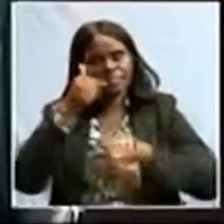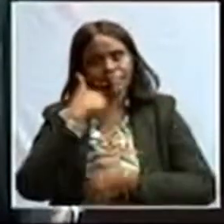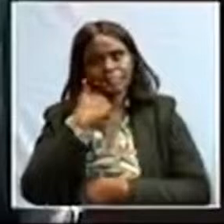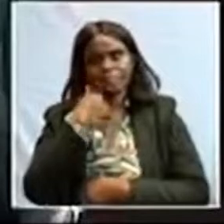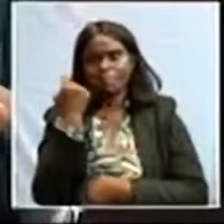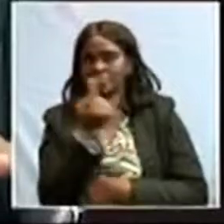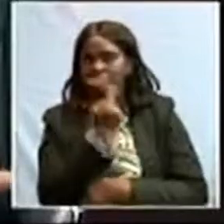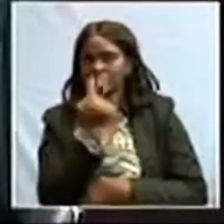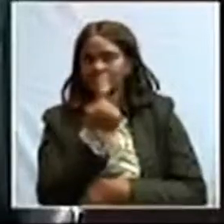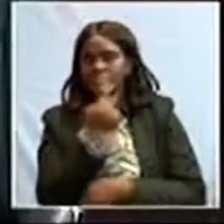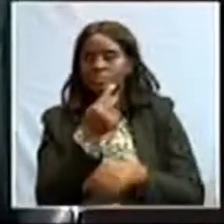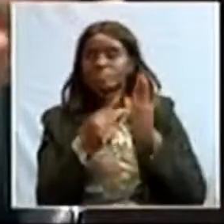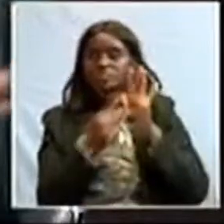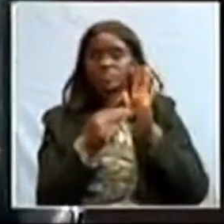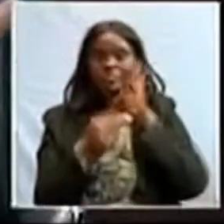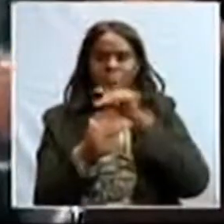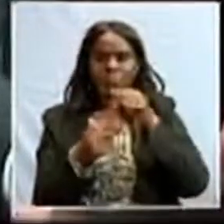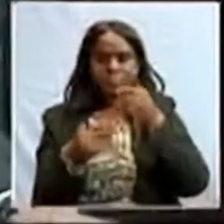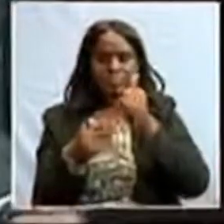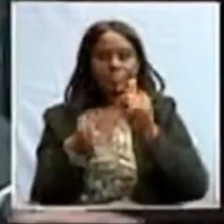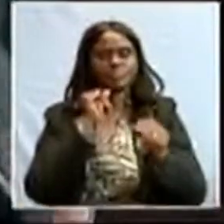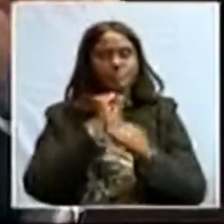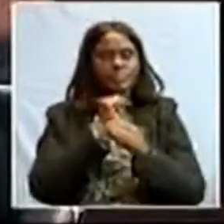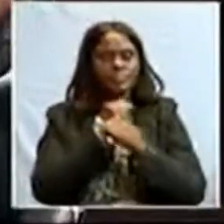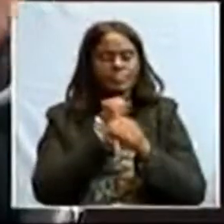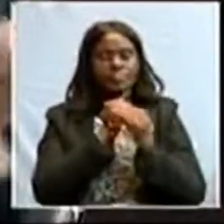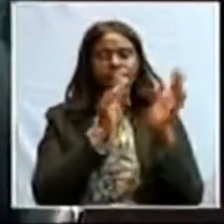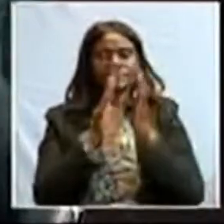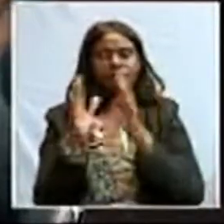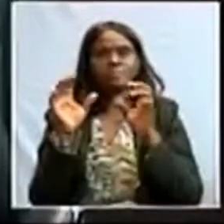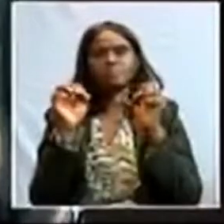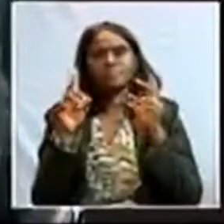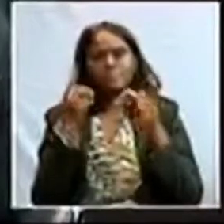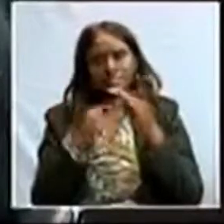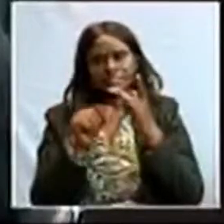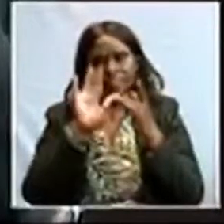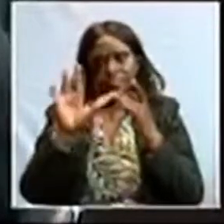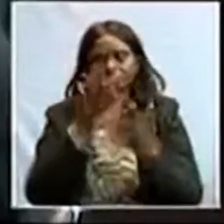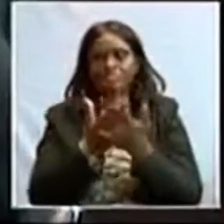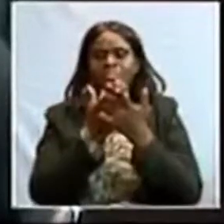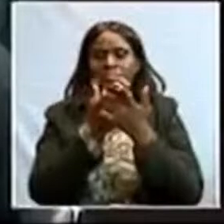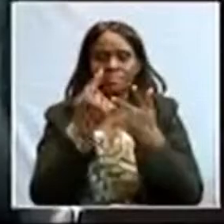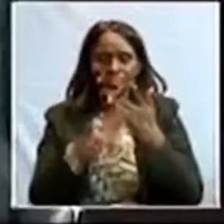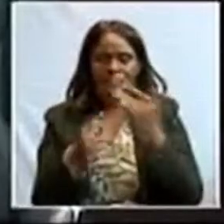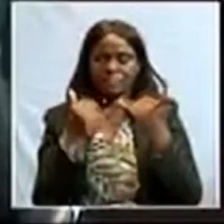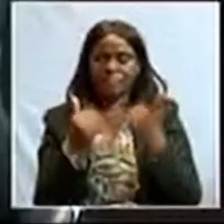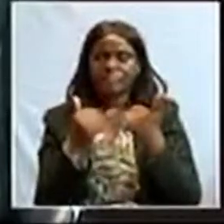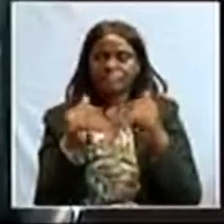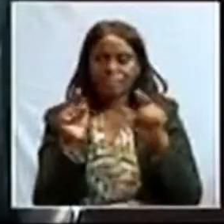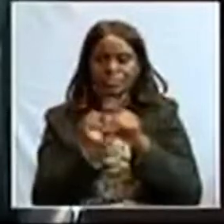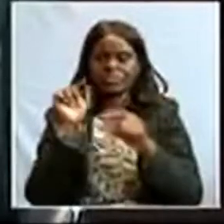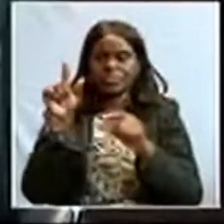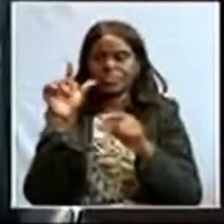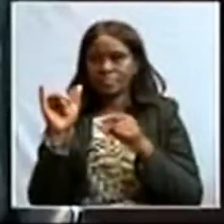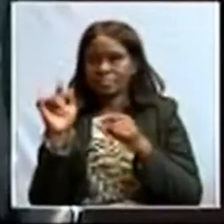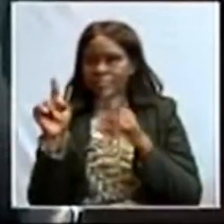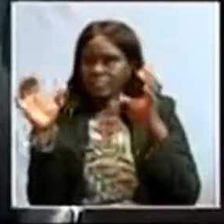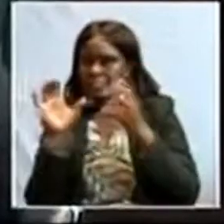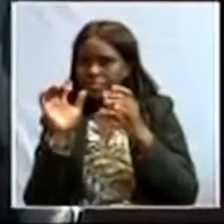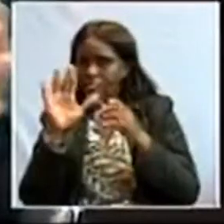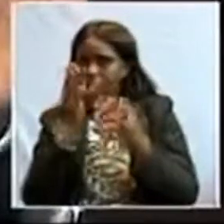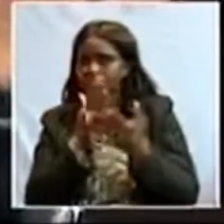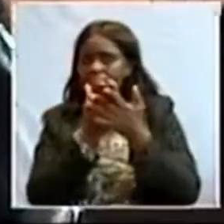simply demonstrated that the work arrangement is okay. What is your submission as Luansha Municipal